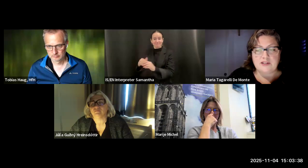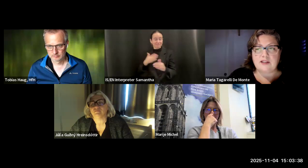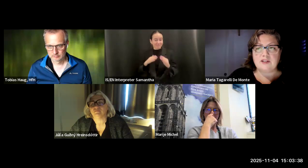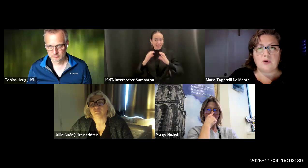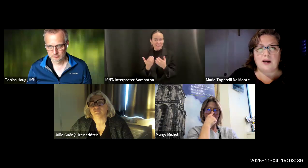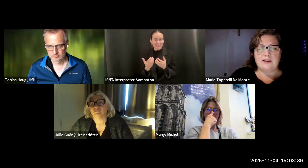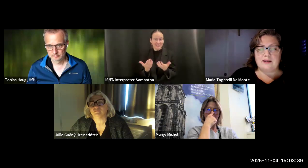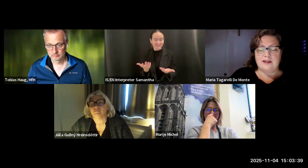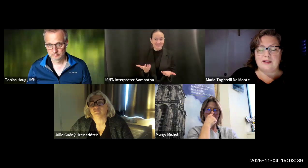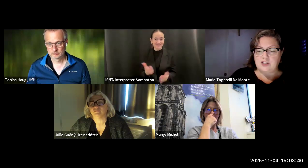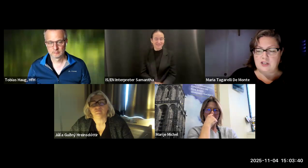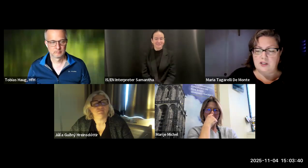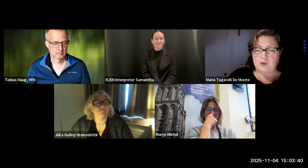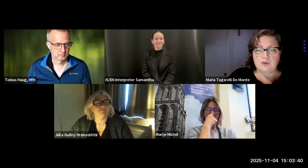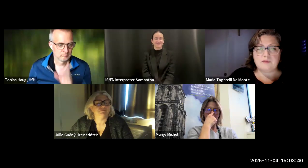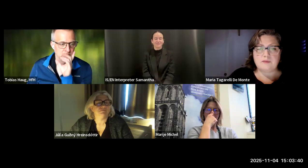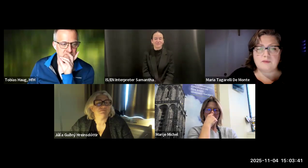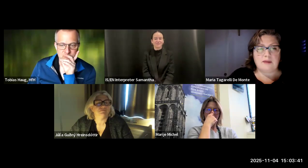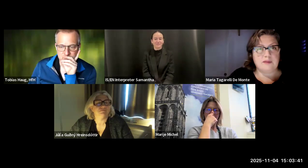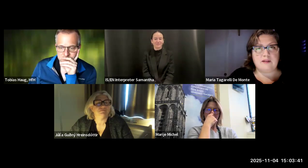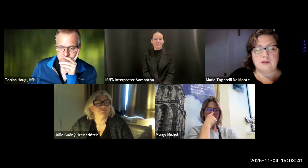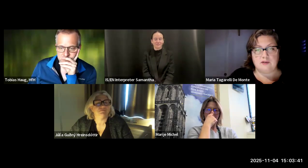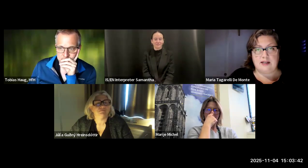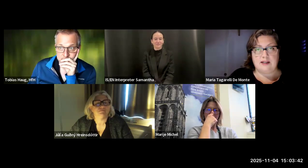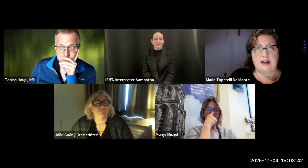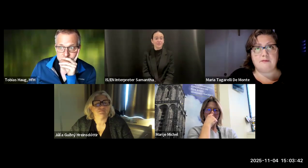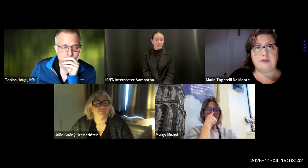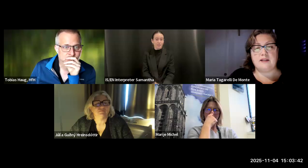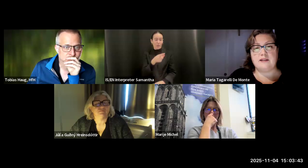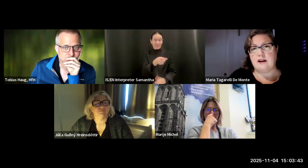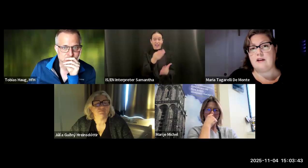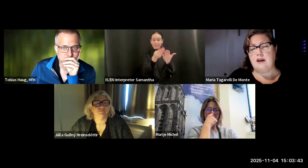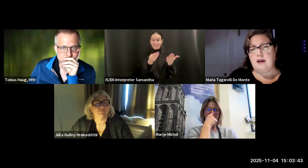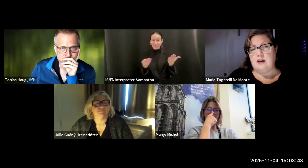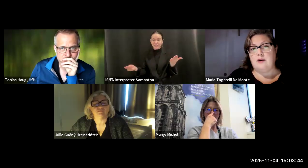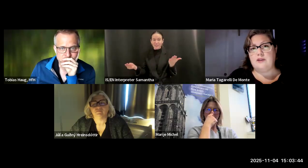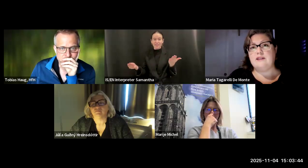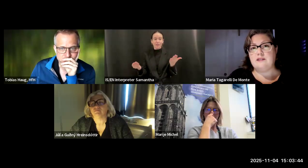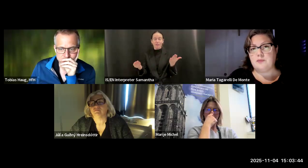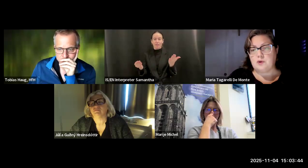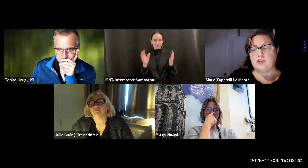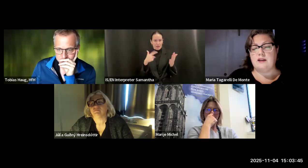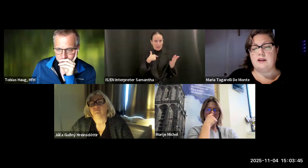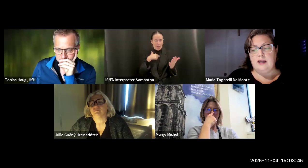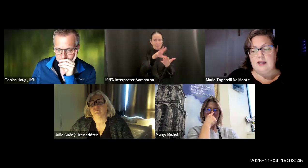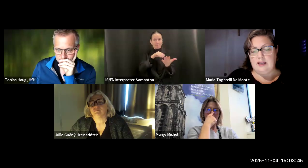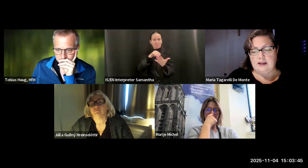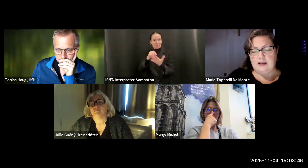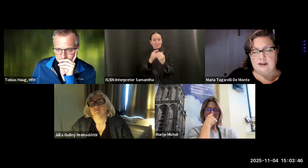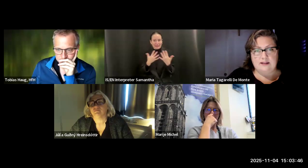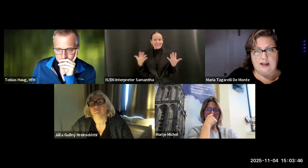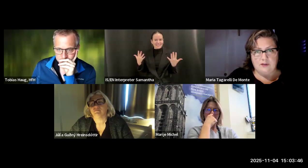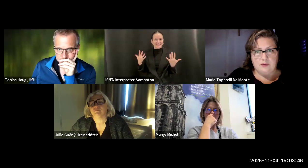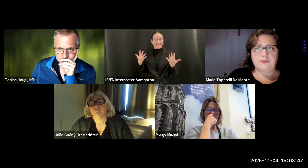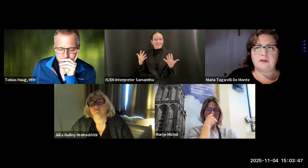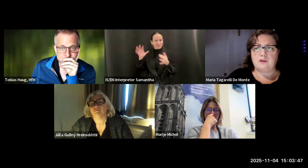at the university. So I did actually use many of the materials that have been designed within this project